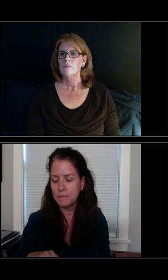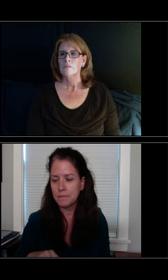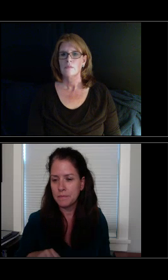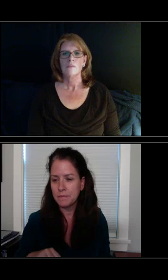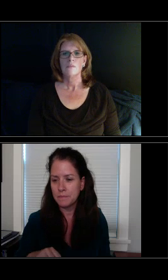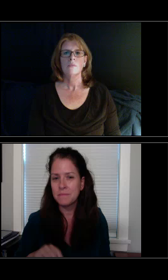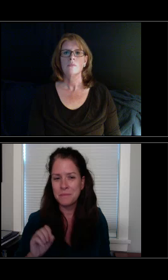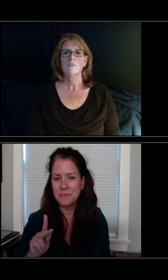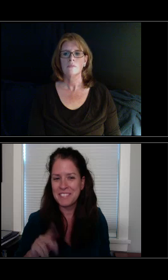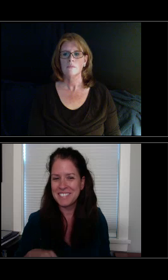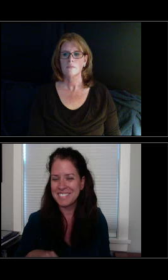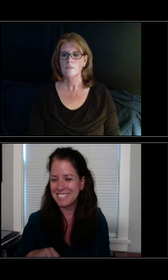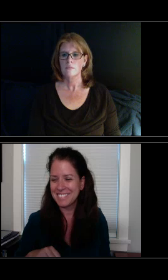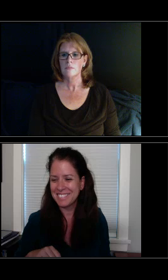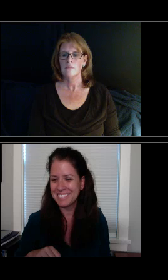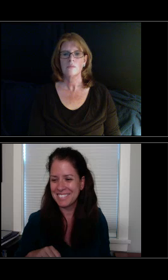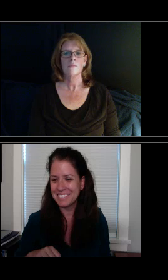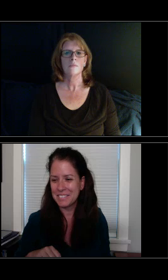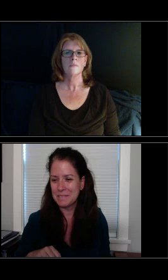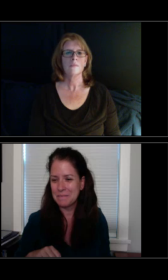I'm ready.